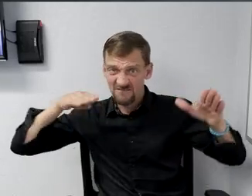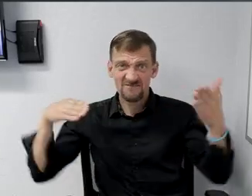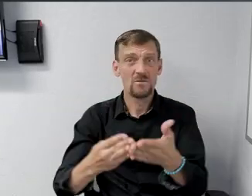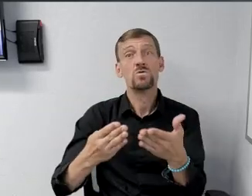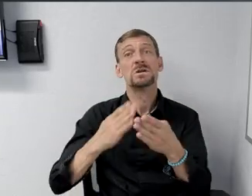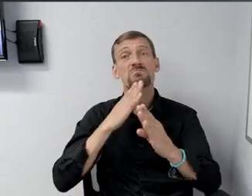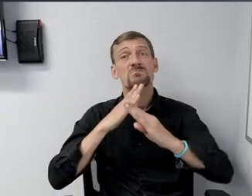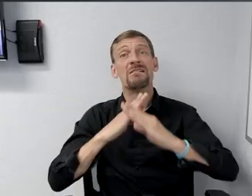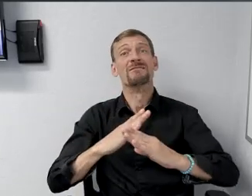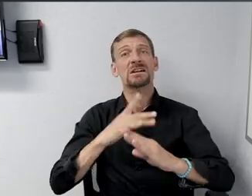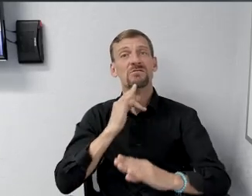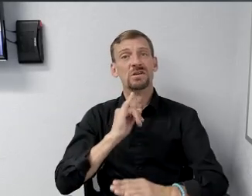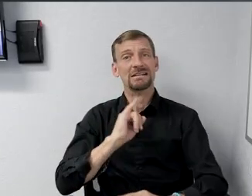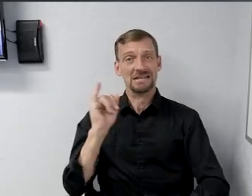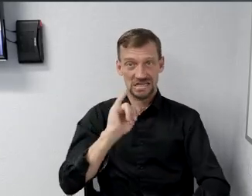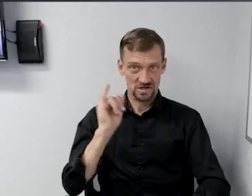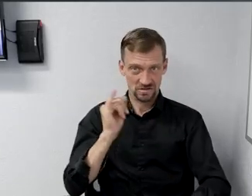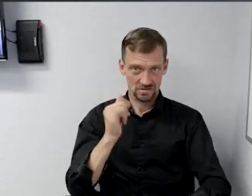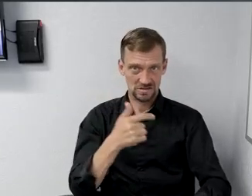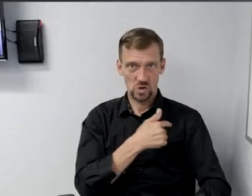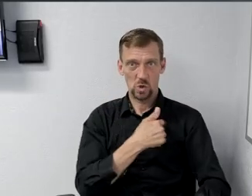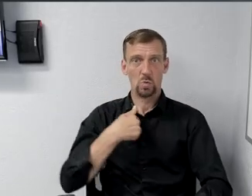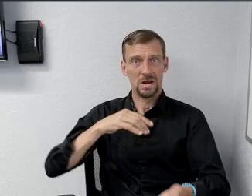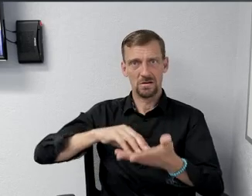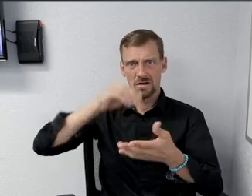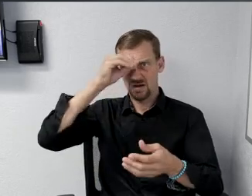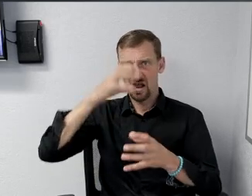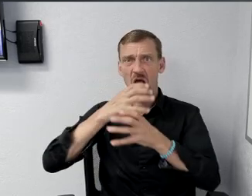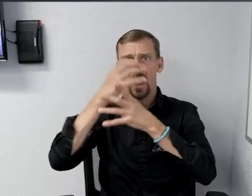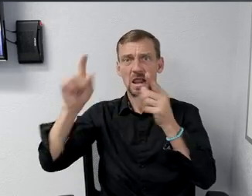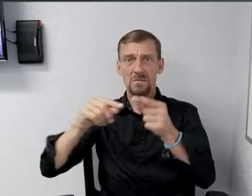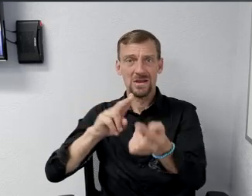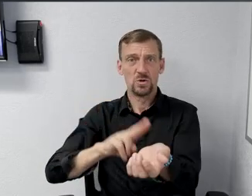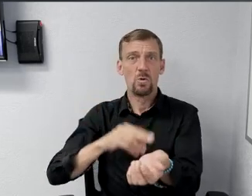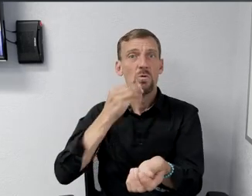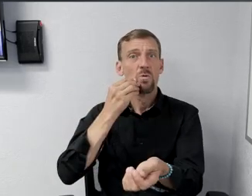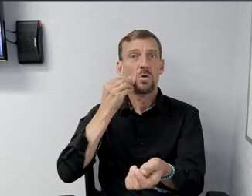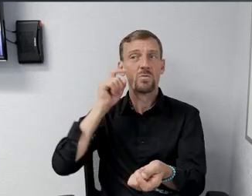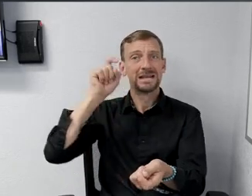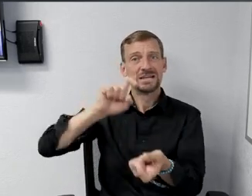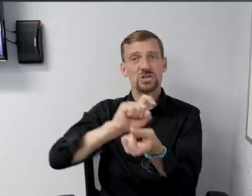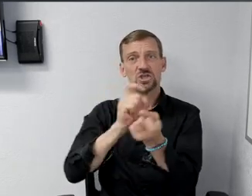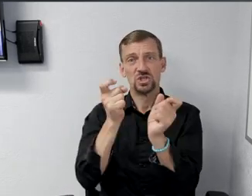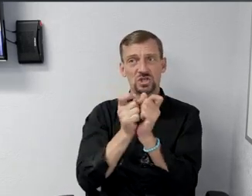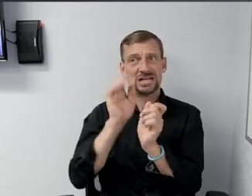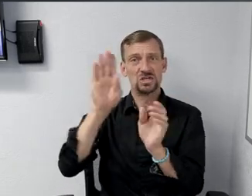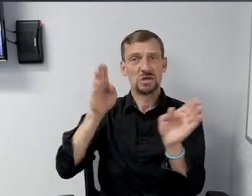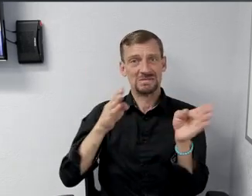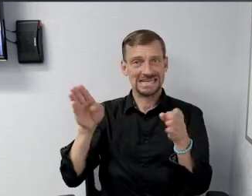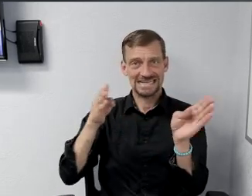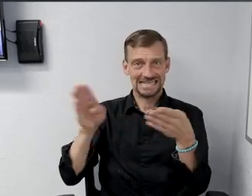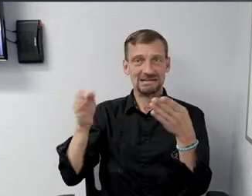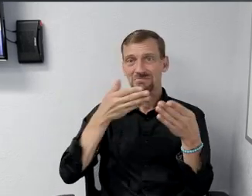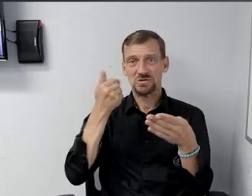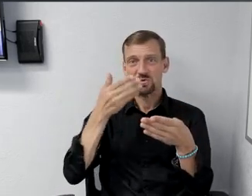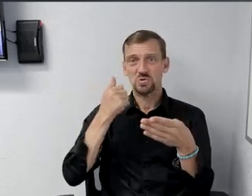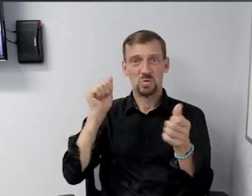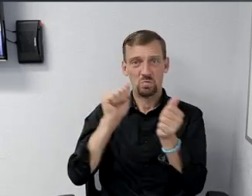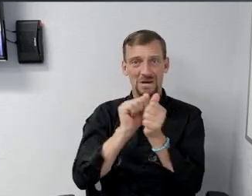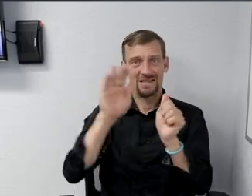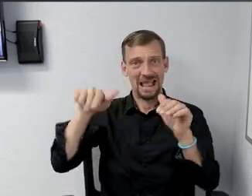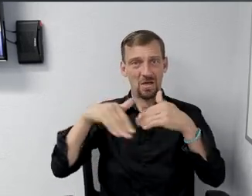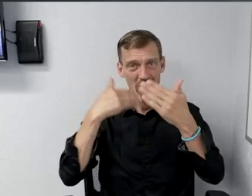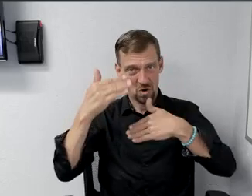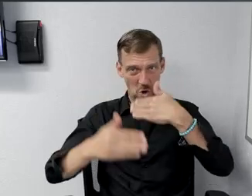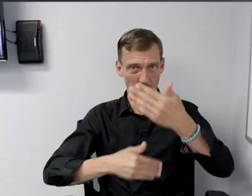So I think we've learned a lot about nursing homes. They need to change significantly, without a doubt.